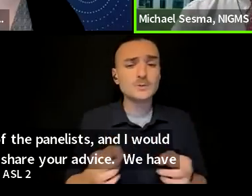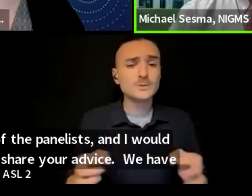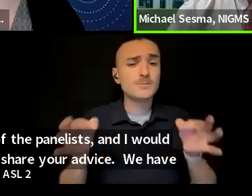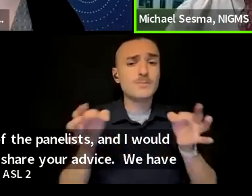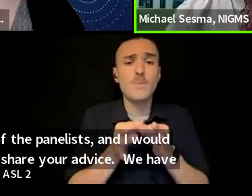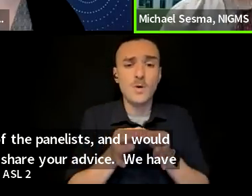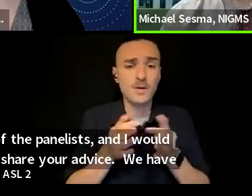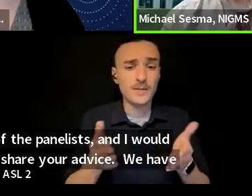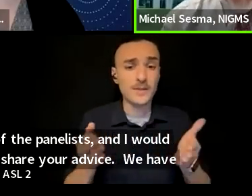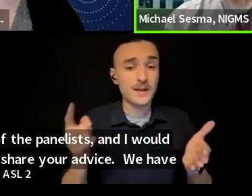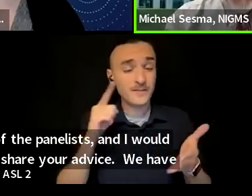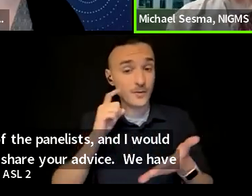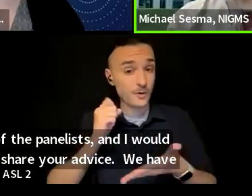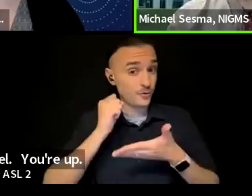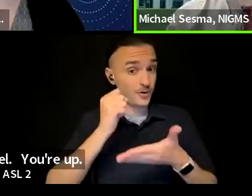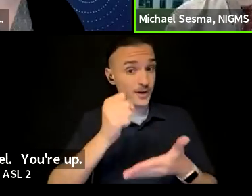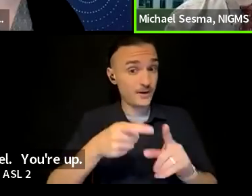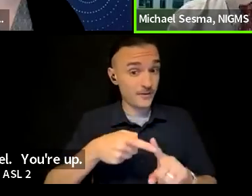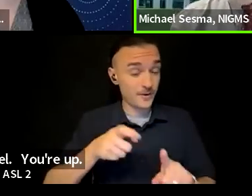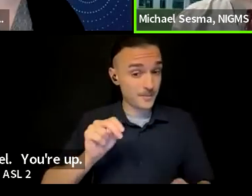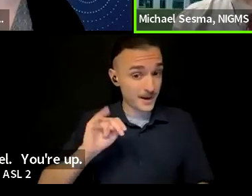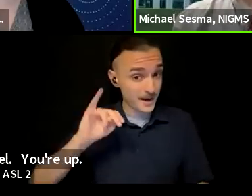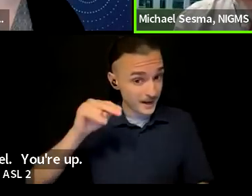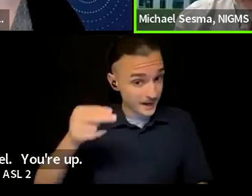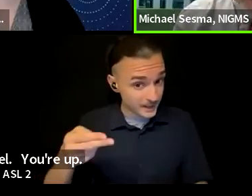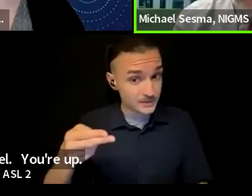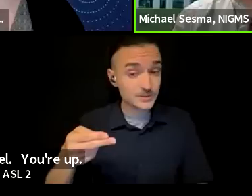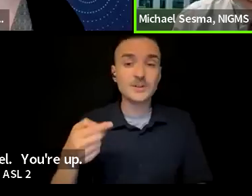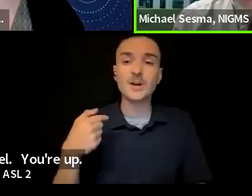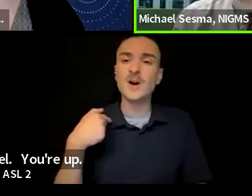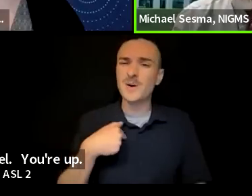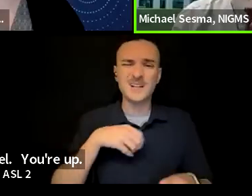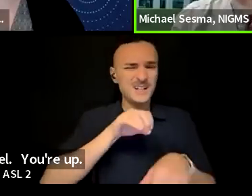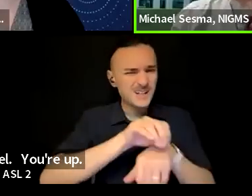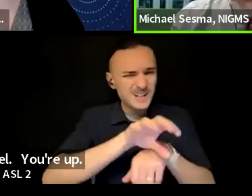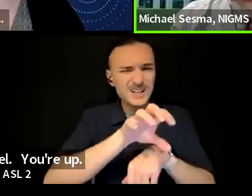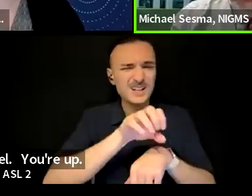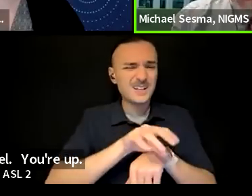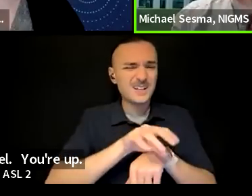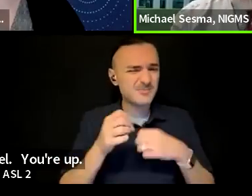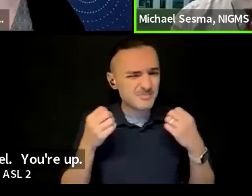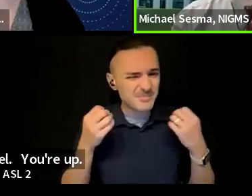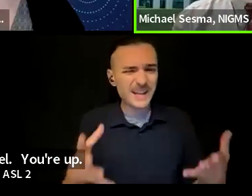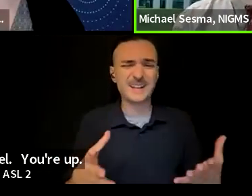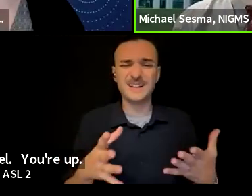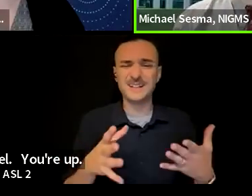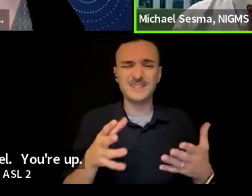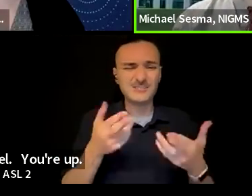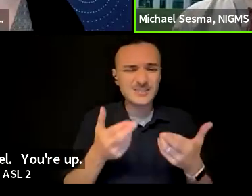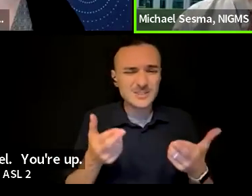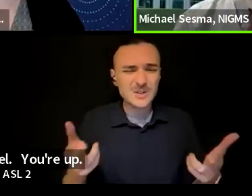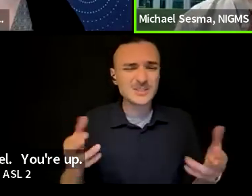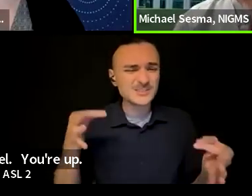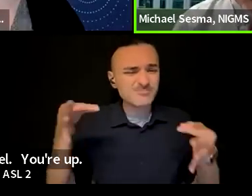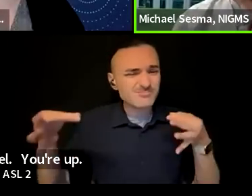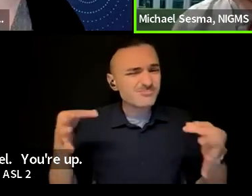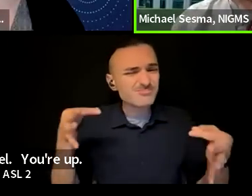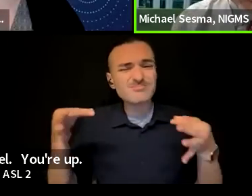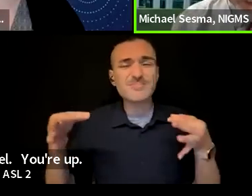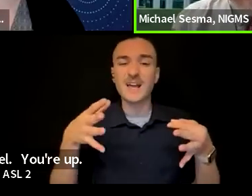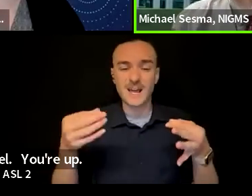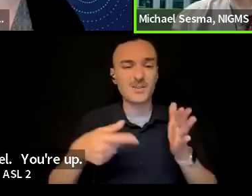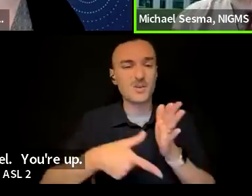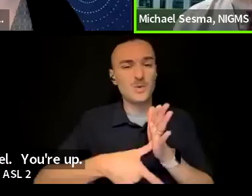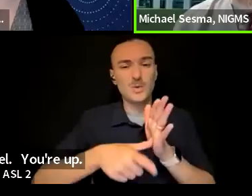want a grant from NIH? You know, we've given you lots of advice, guidance, and resources, and explained the grant process, at